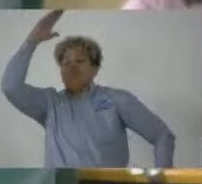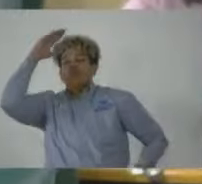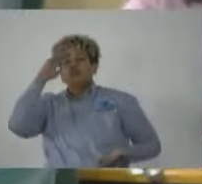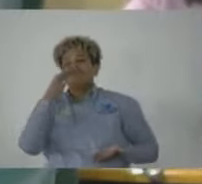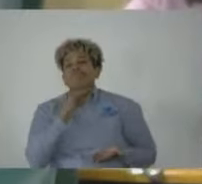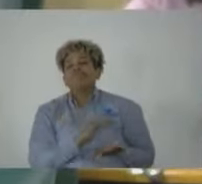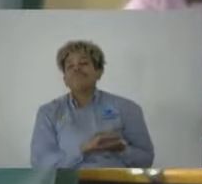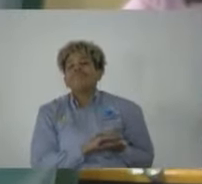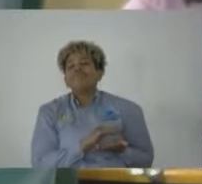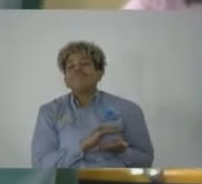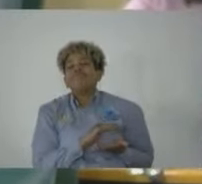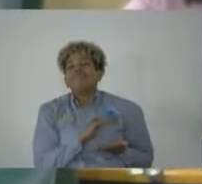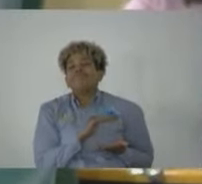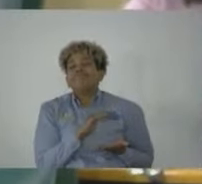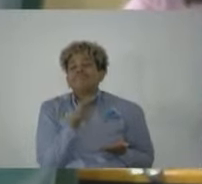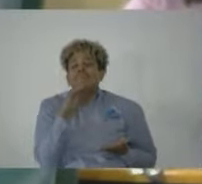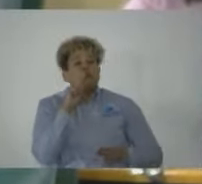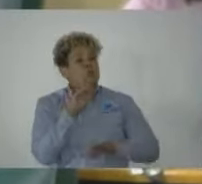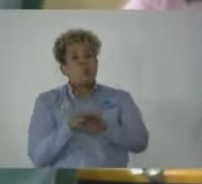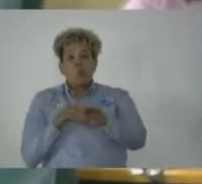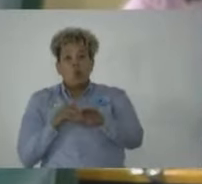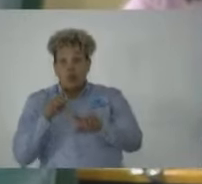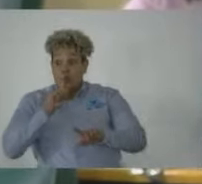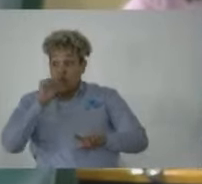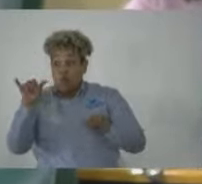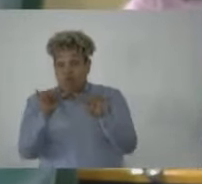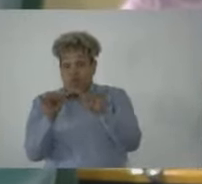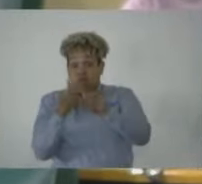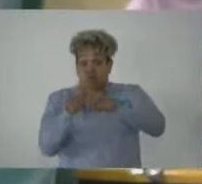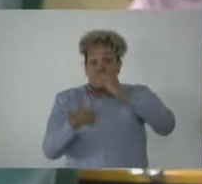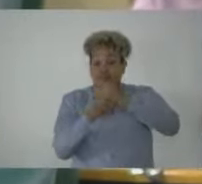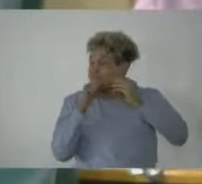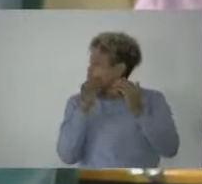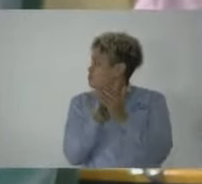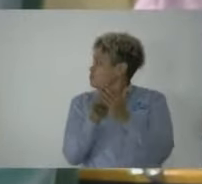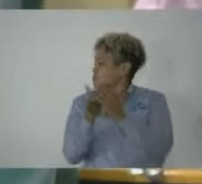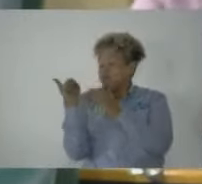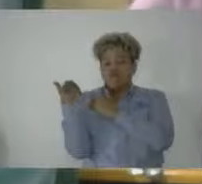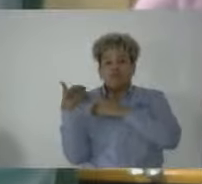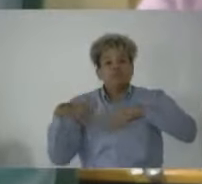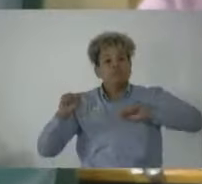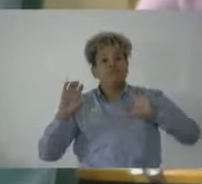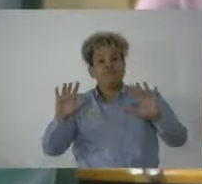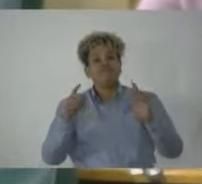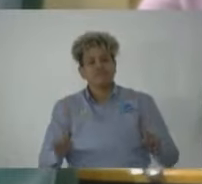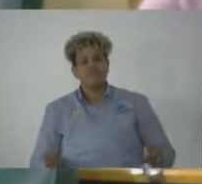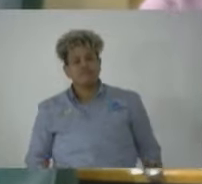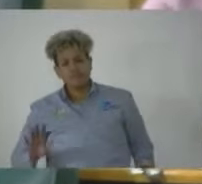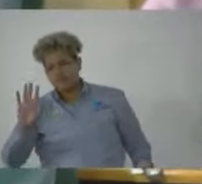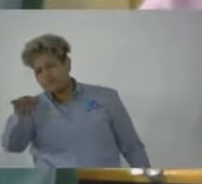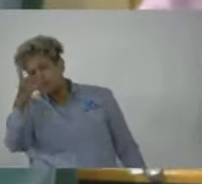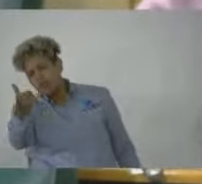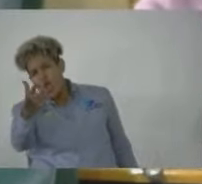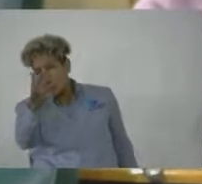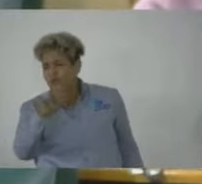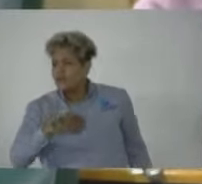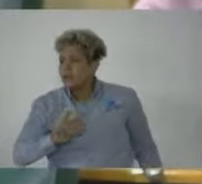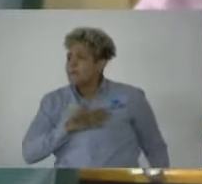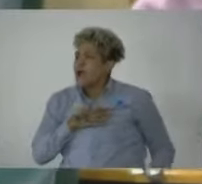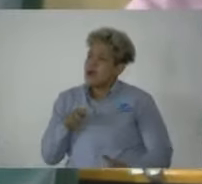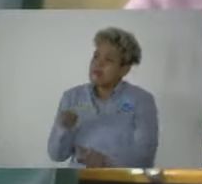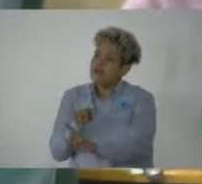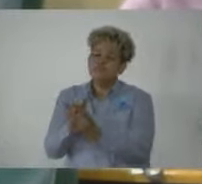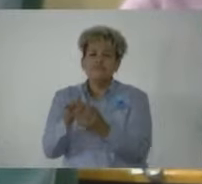the true measurement, ultimately, of fiscal responsibility. Now, my position,